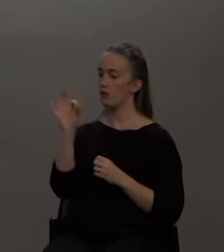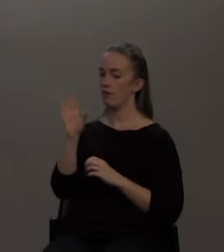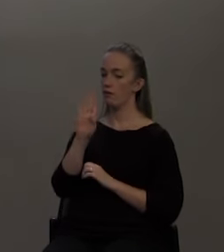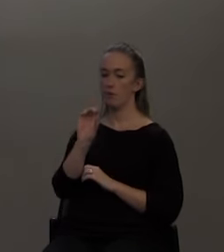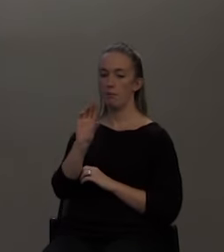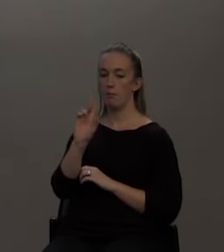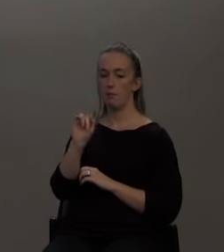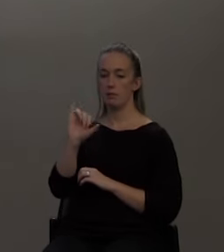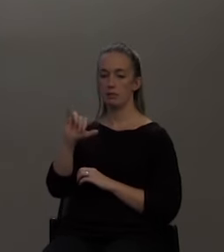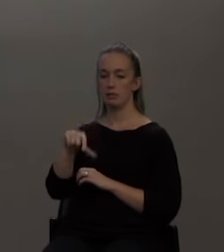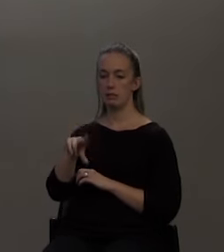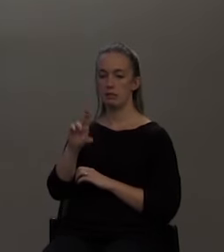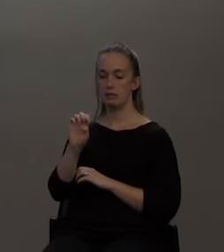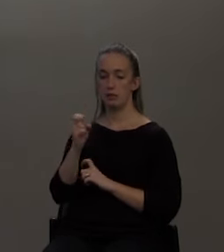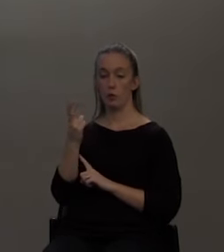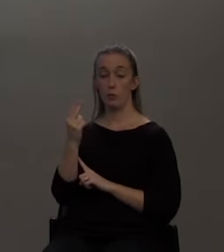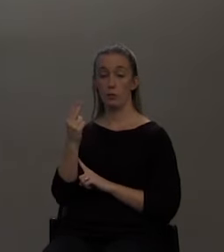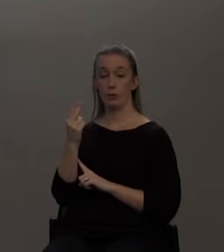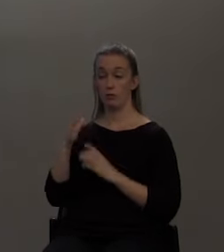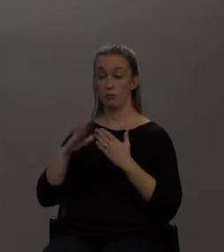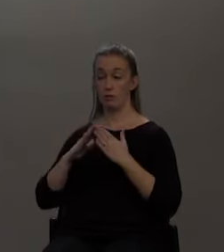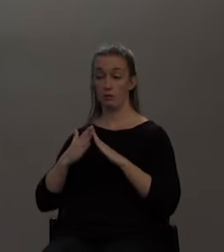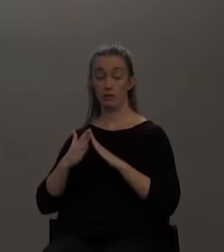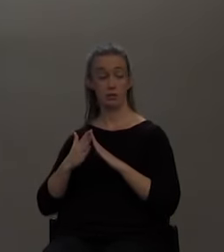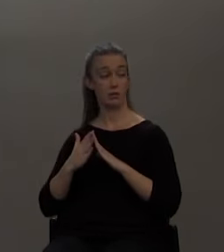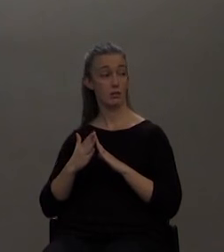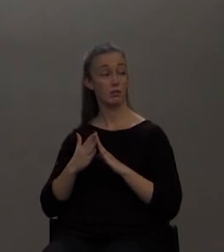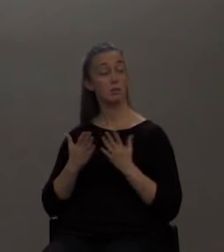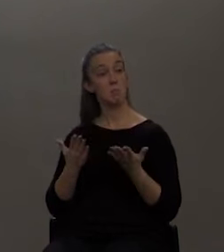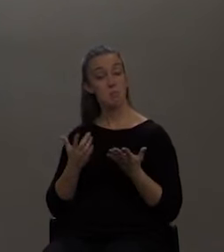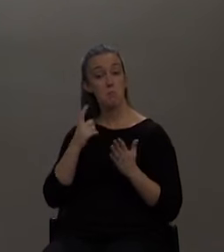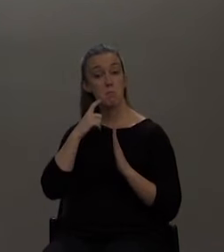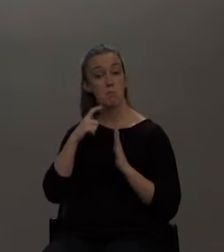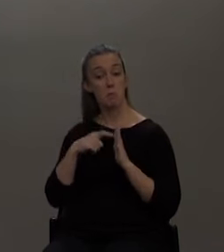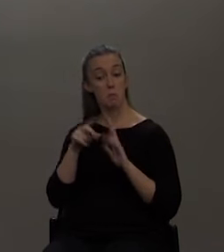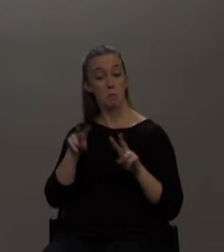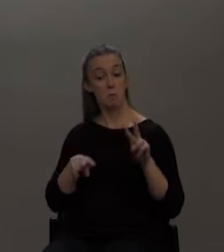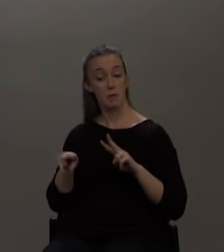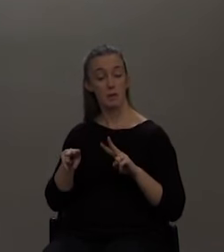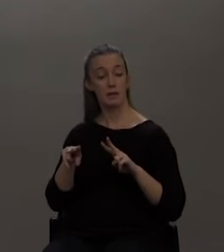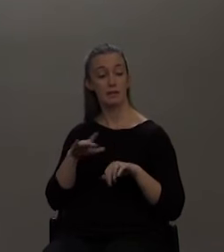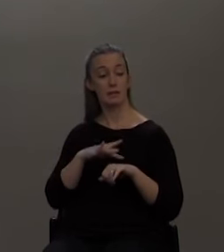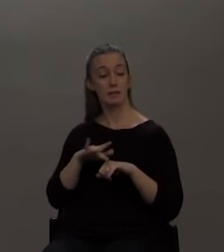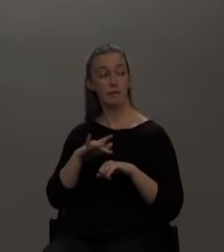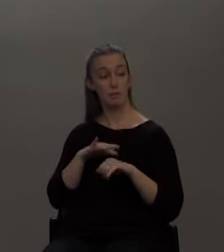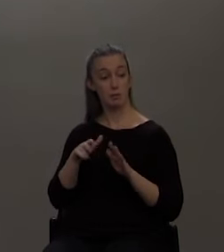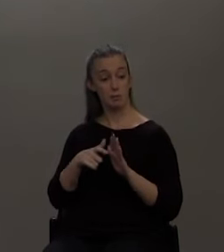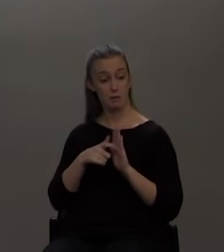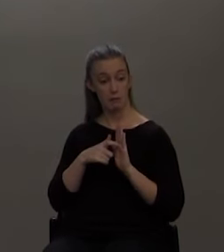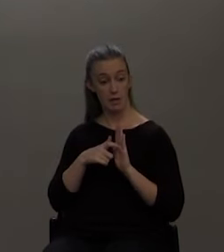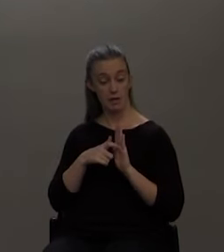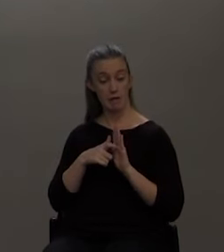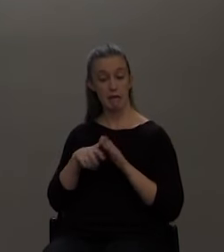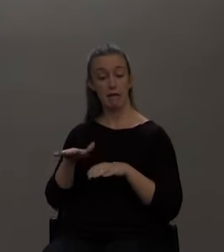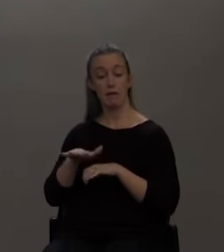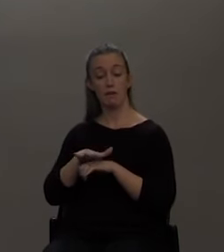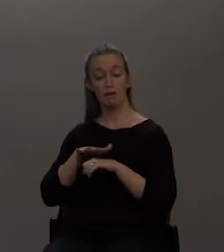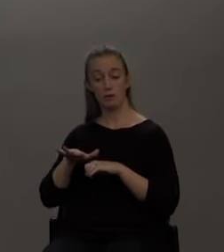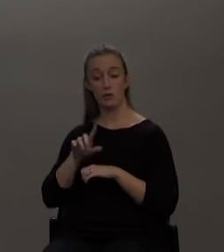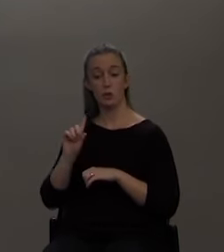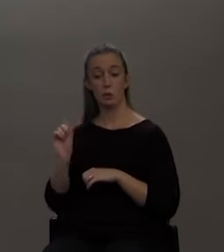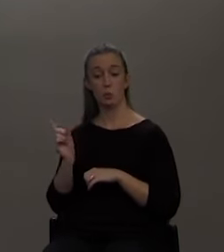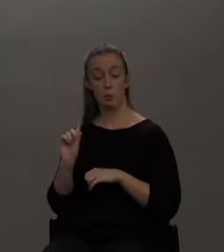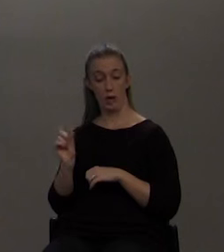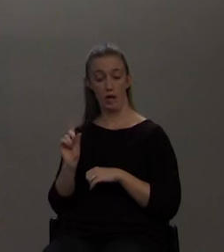downtown? From the available demand and the location compared to where some of that demand is being driven, we're